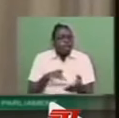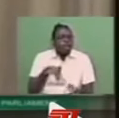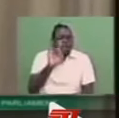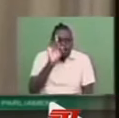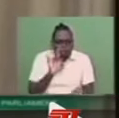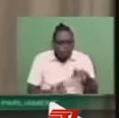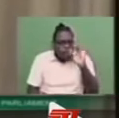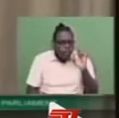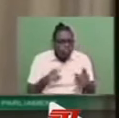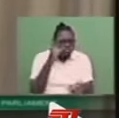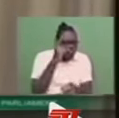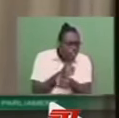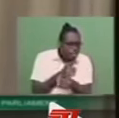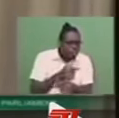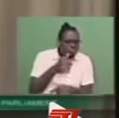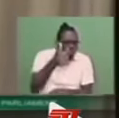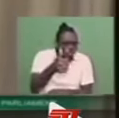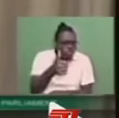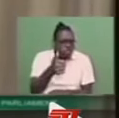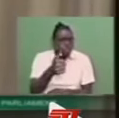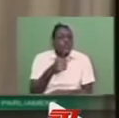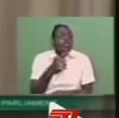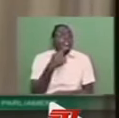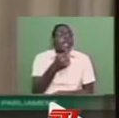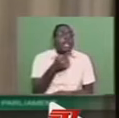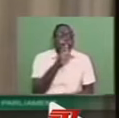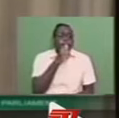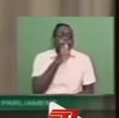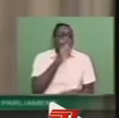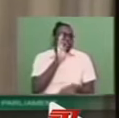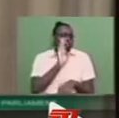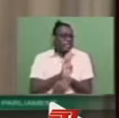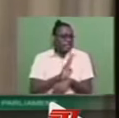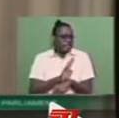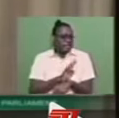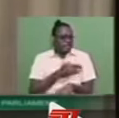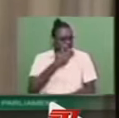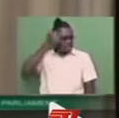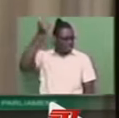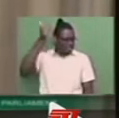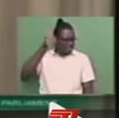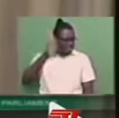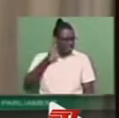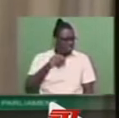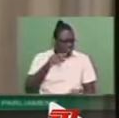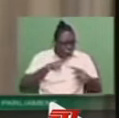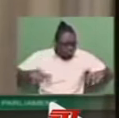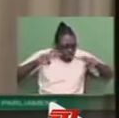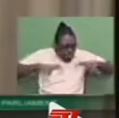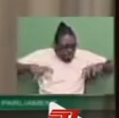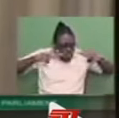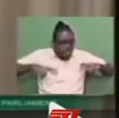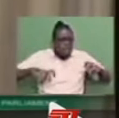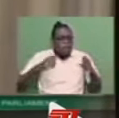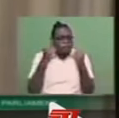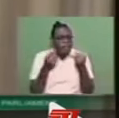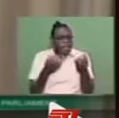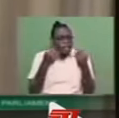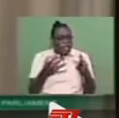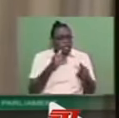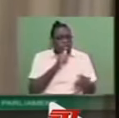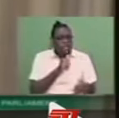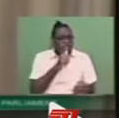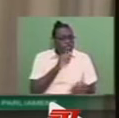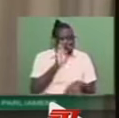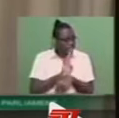business is the best way to go? What is the feasibility? Many private businesses shut down, you know. There's no magic because it's a private